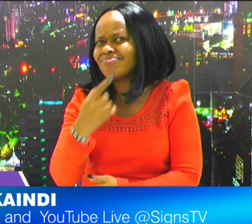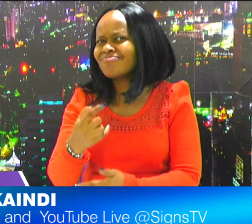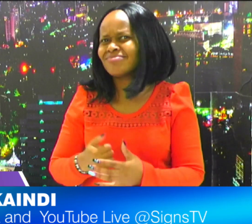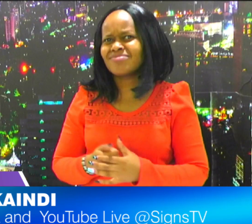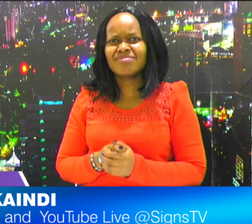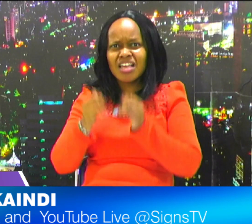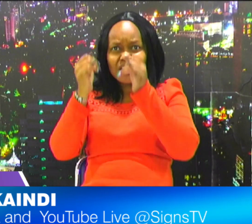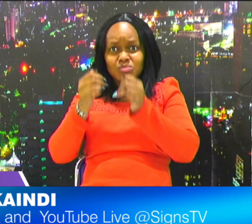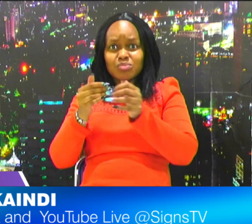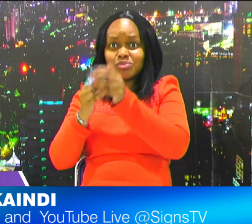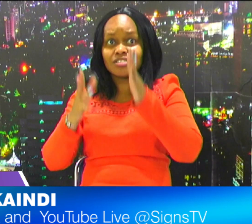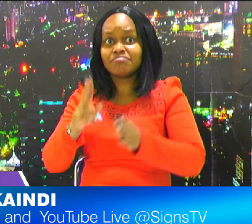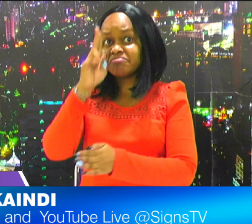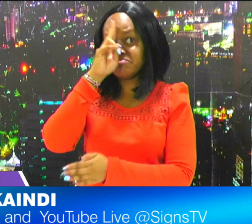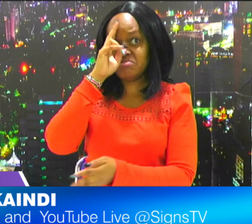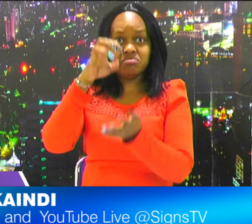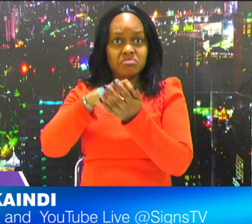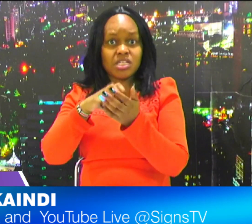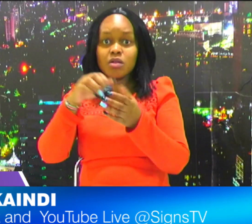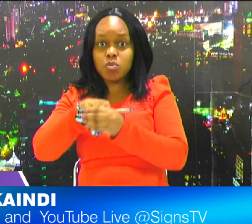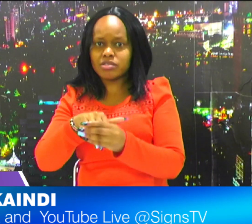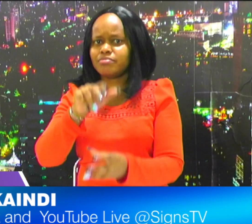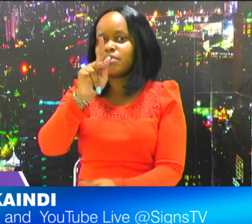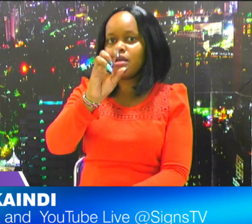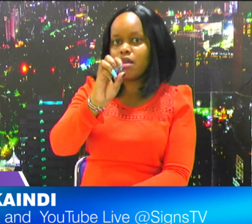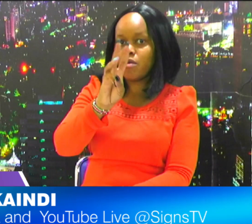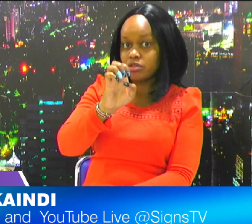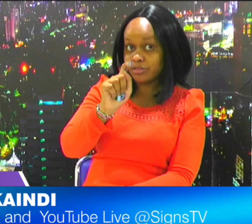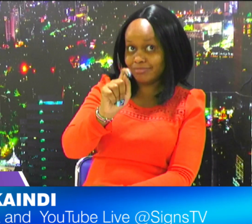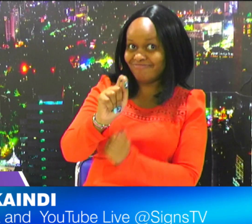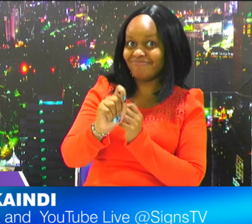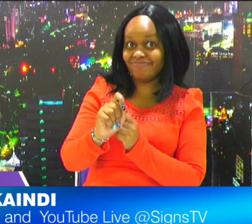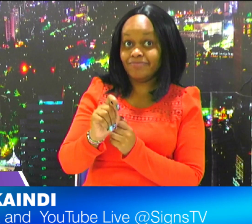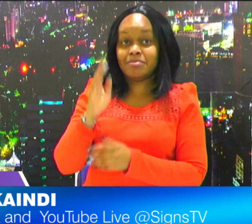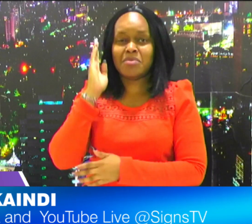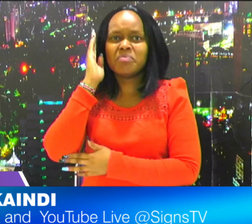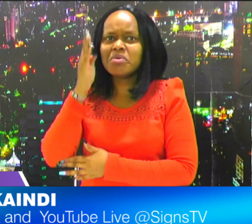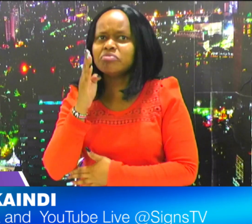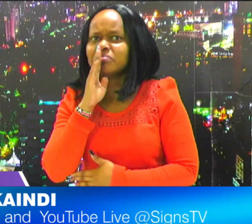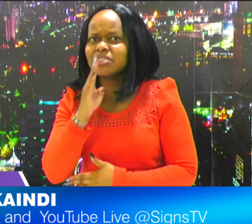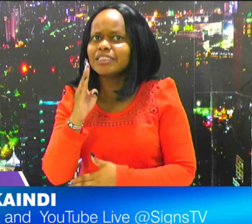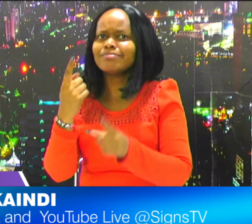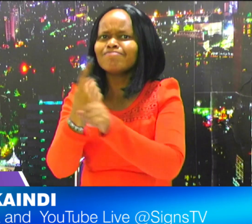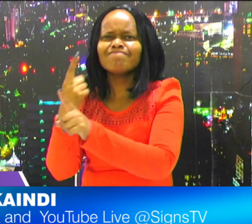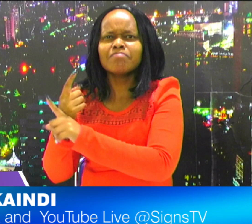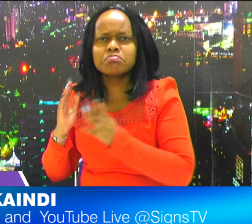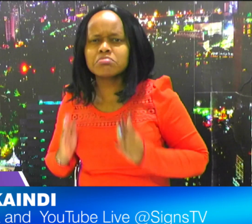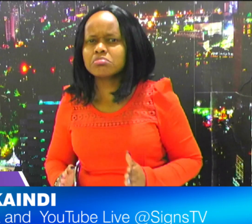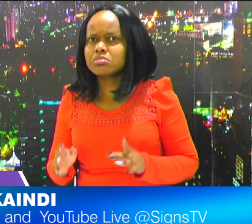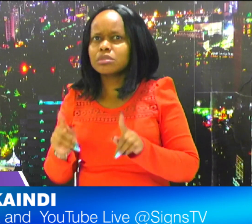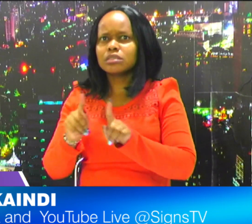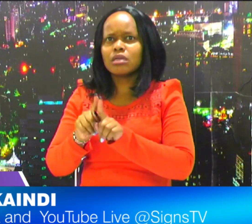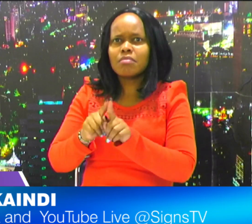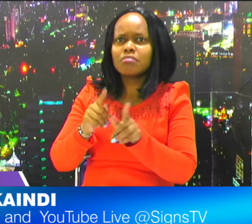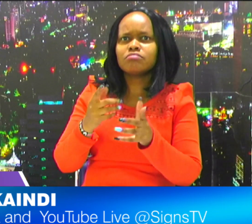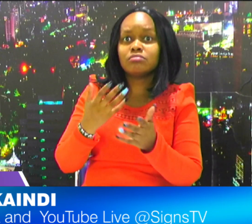say that the police have been working with criminals. The county police commander said that the new head